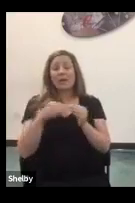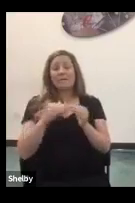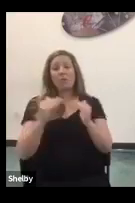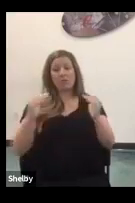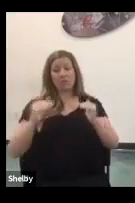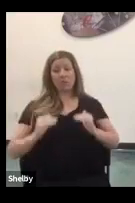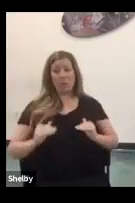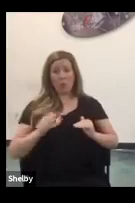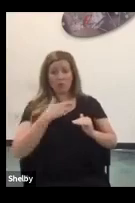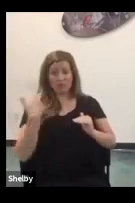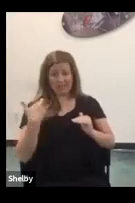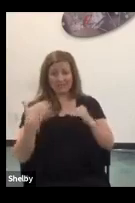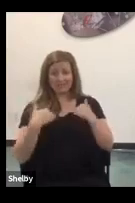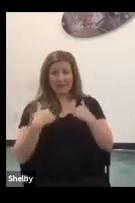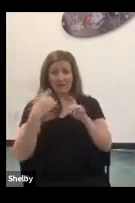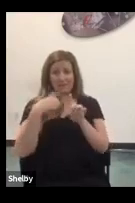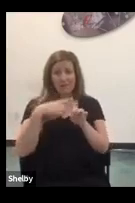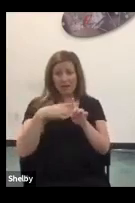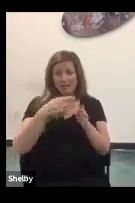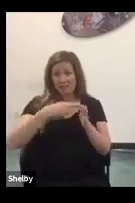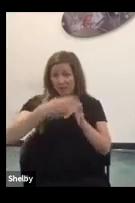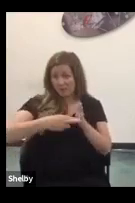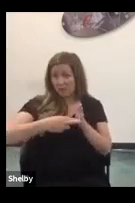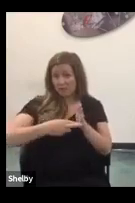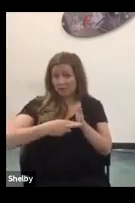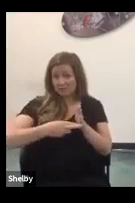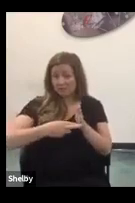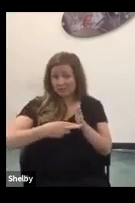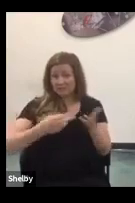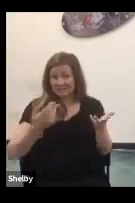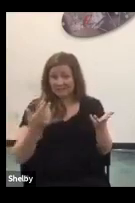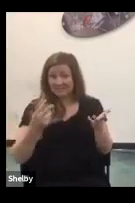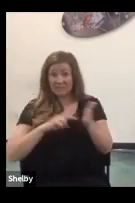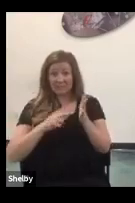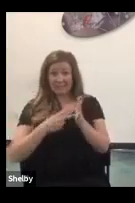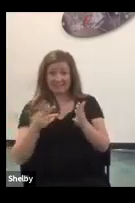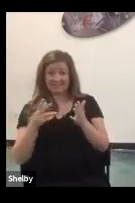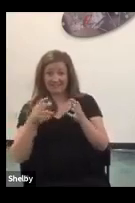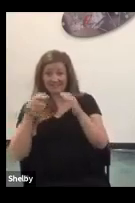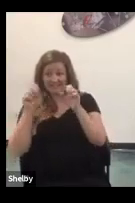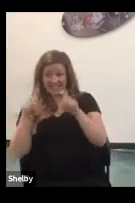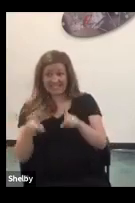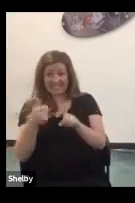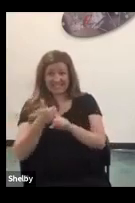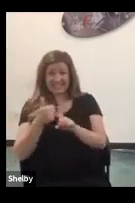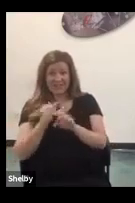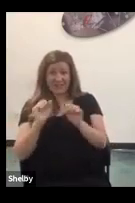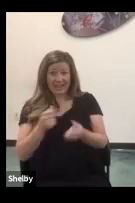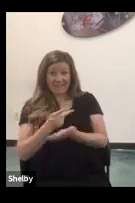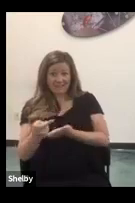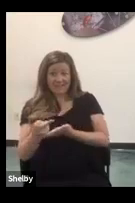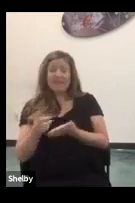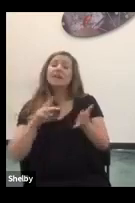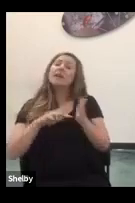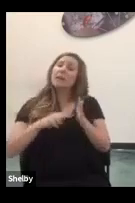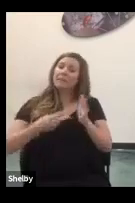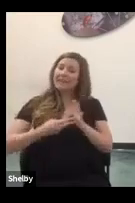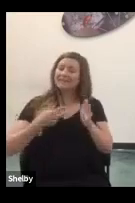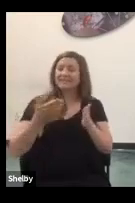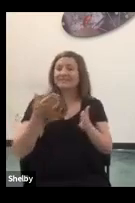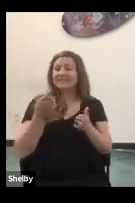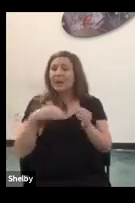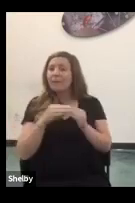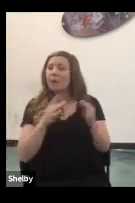of having a positive test result in a test that is not perfect, means that you're more likely to get a false result. So